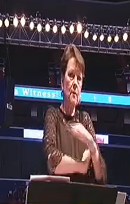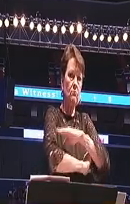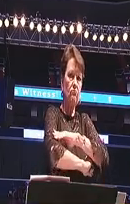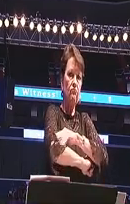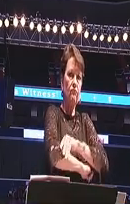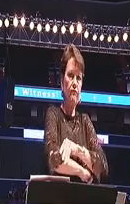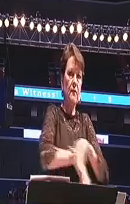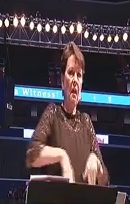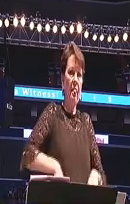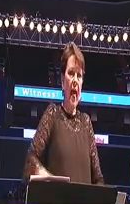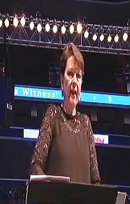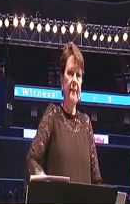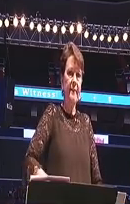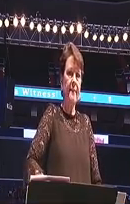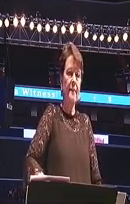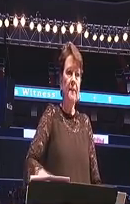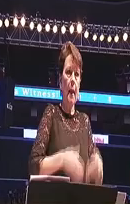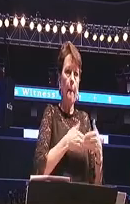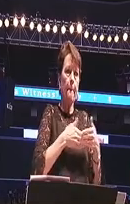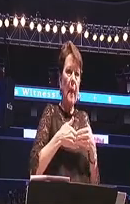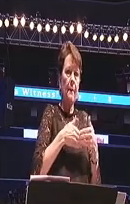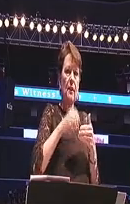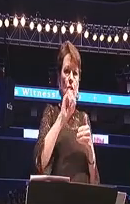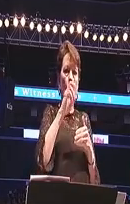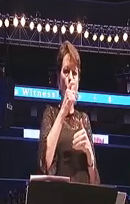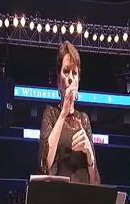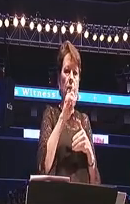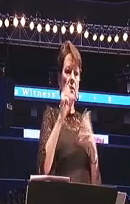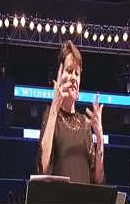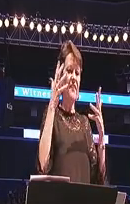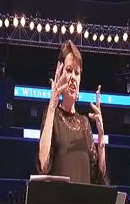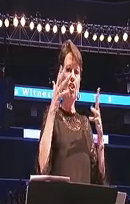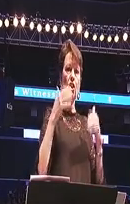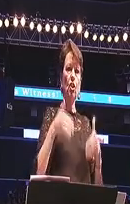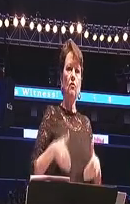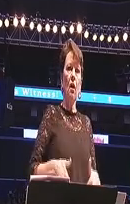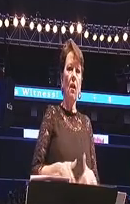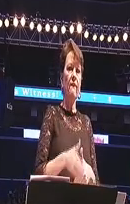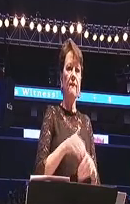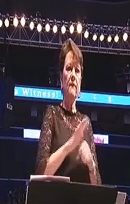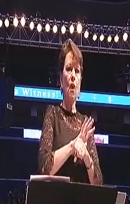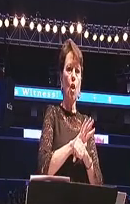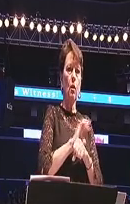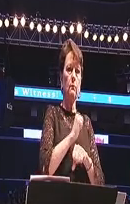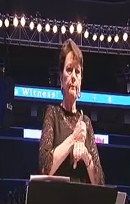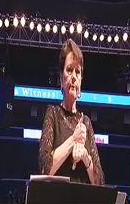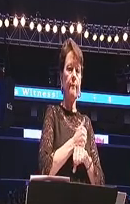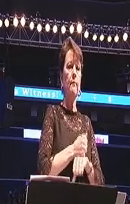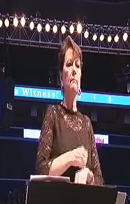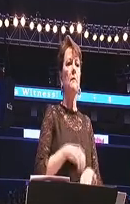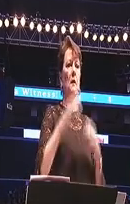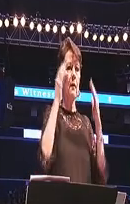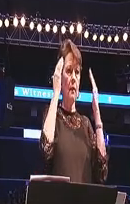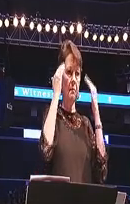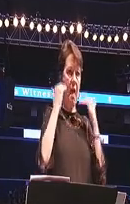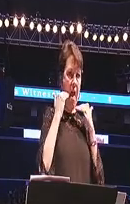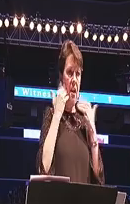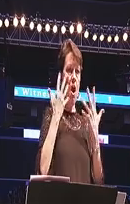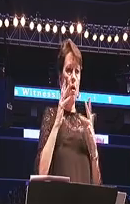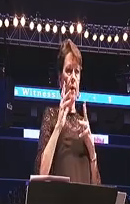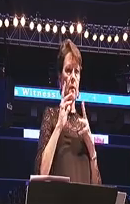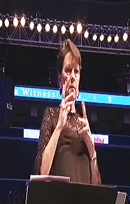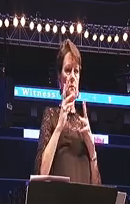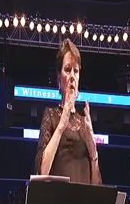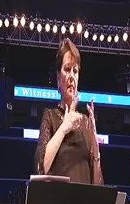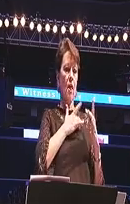legs. The baby's organs are already fully formed. The heartbeat is detected.